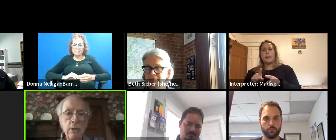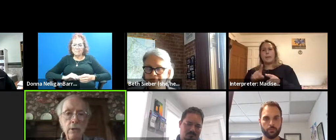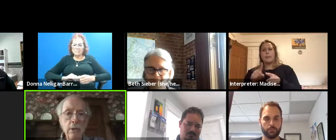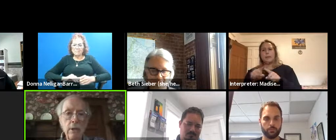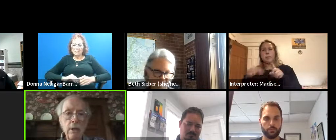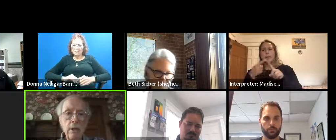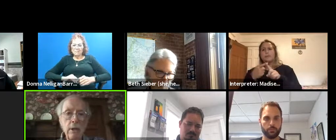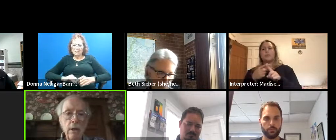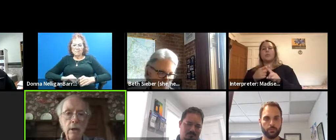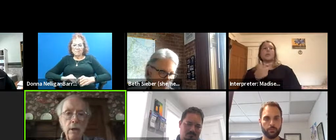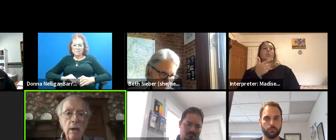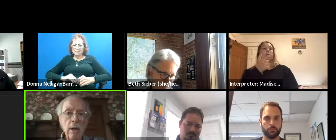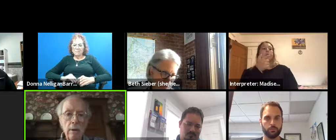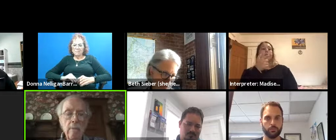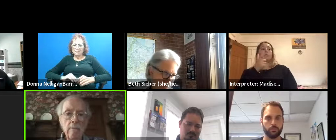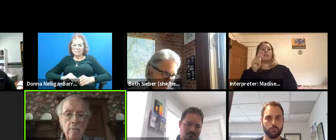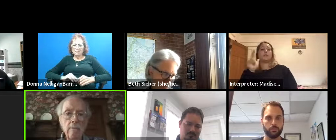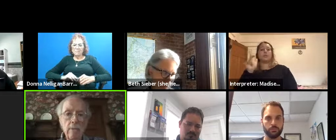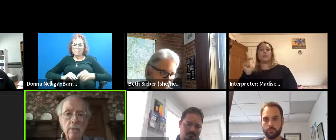election. Okay.